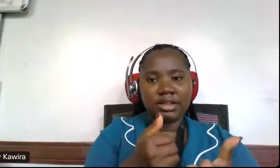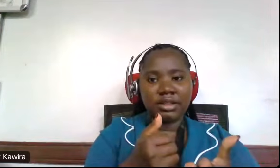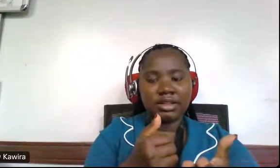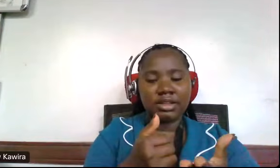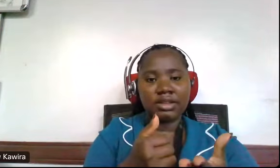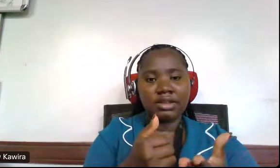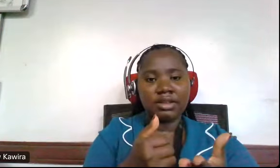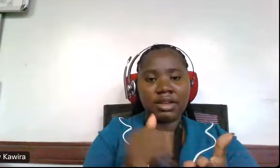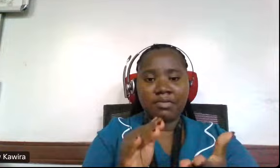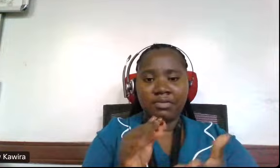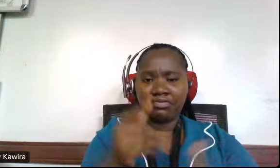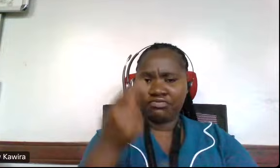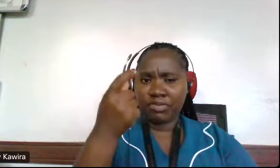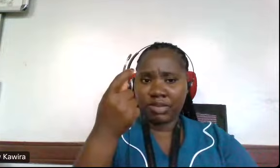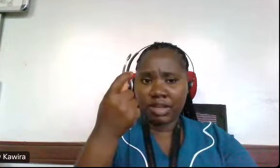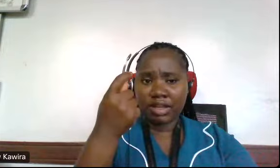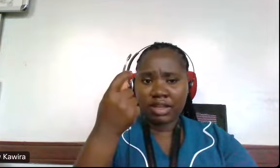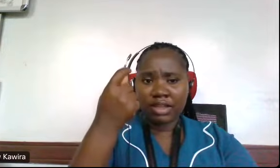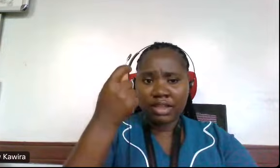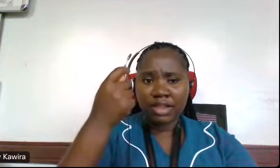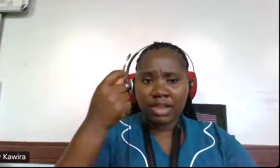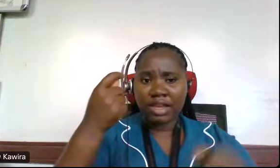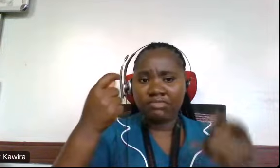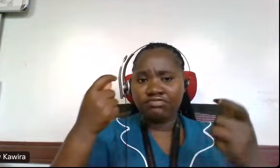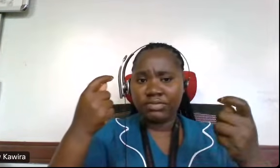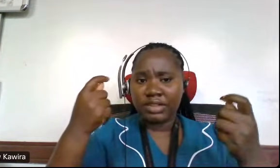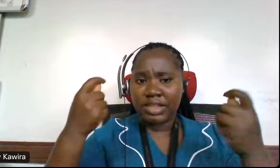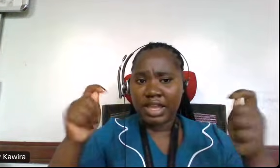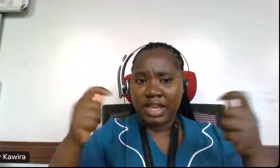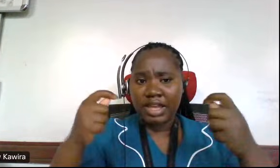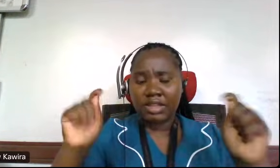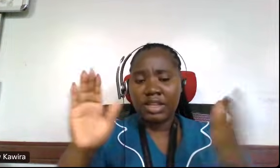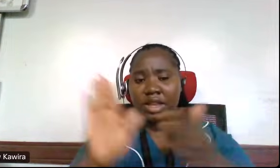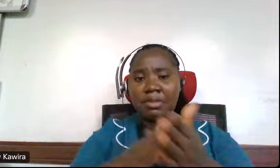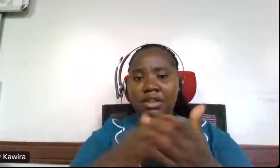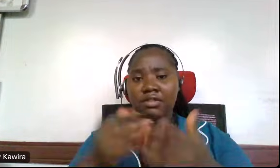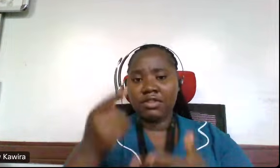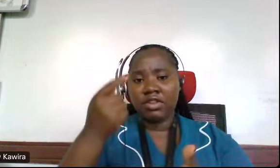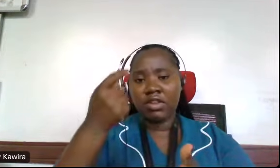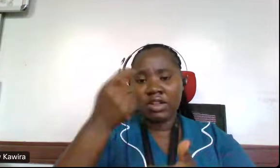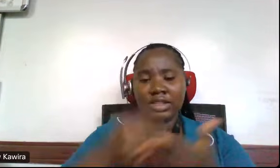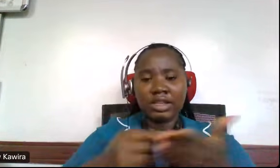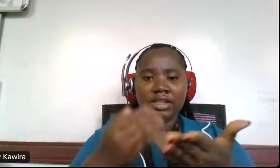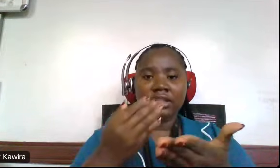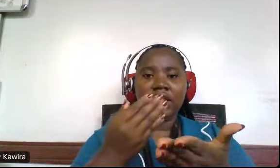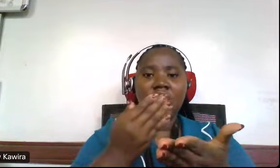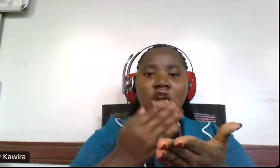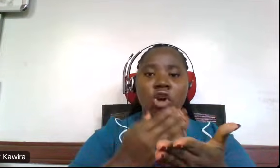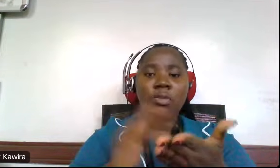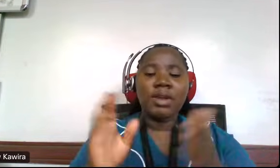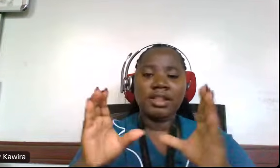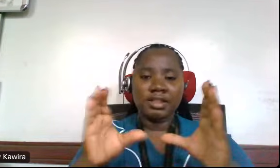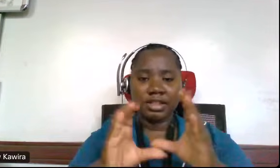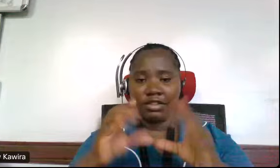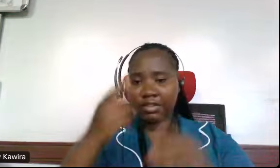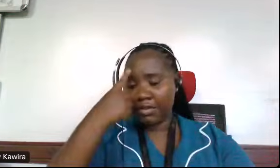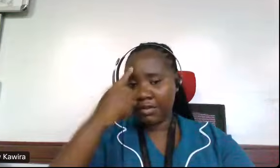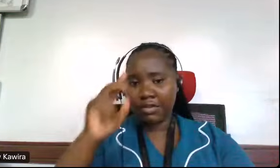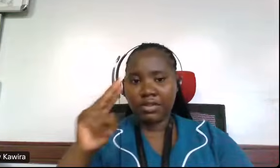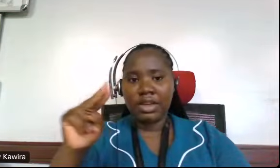tried applying for a tax compliance certificate for an NGO, but then